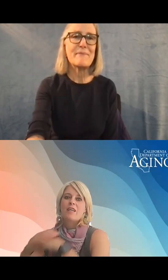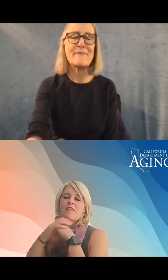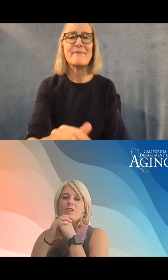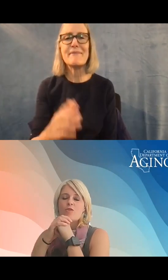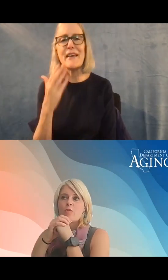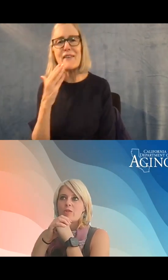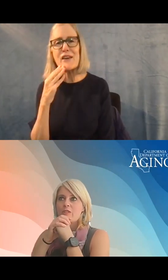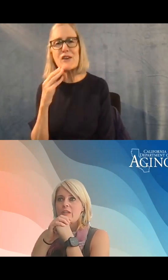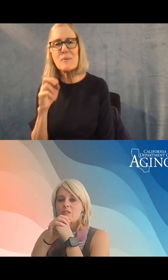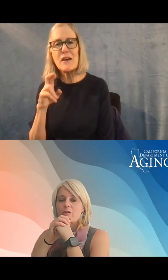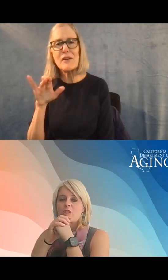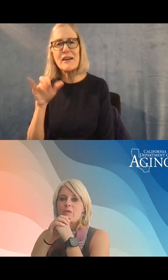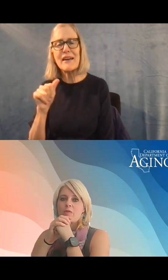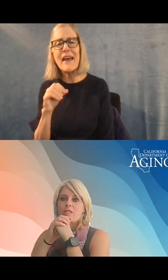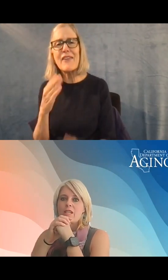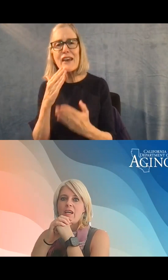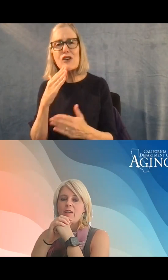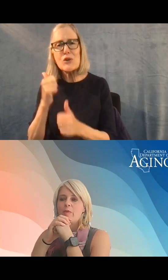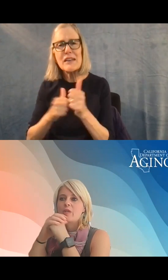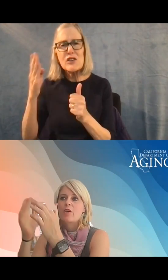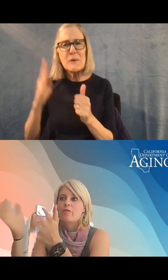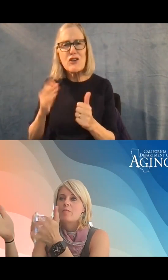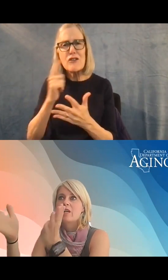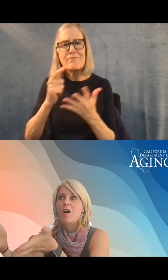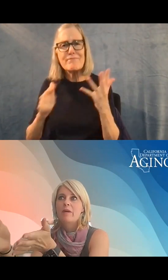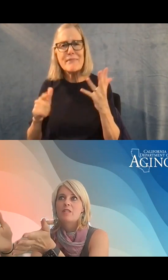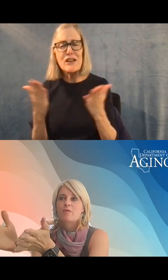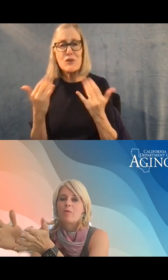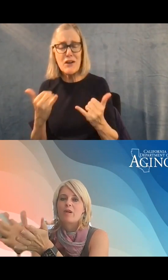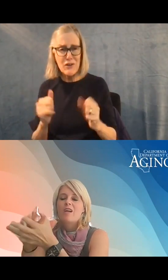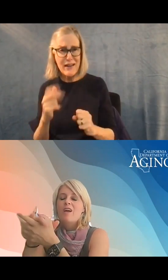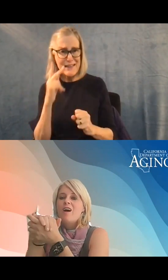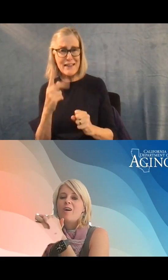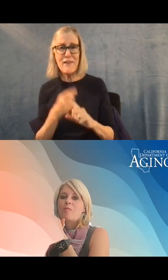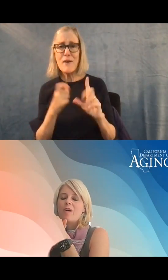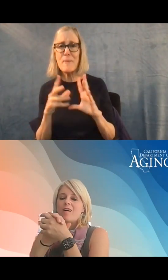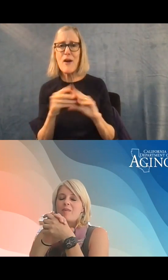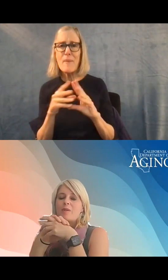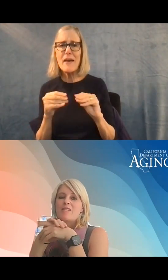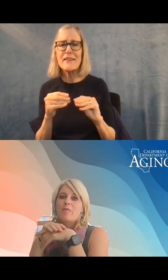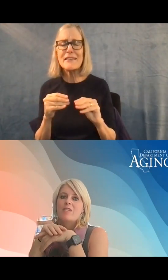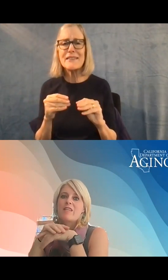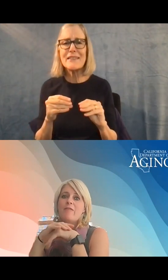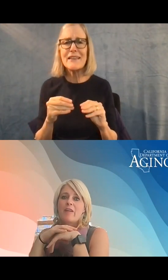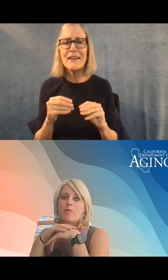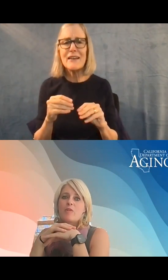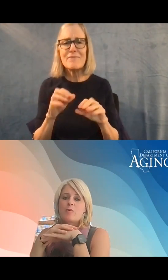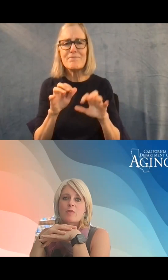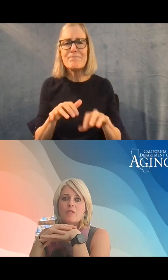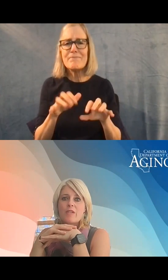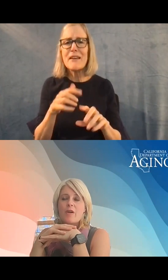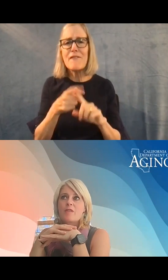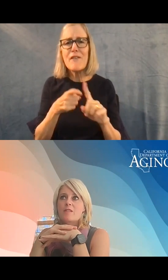Maria, and thank you so much to each of our speakers today. You can tell from the comments from our participants how valuable